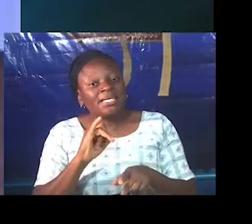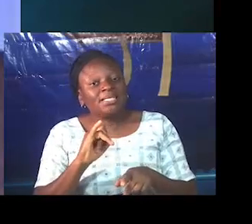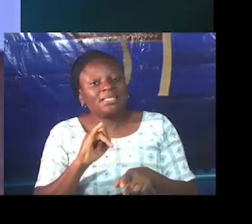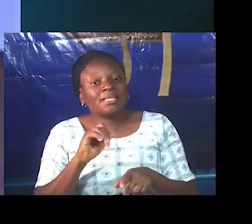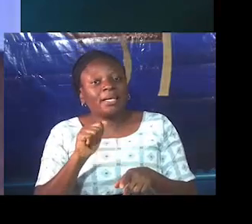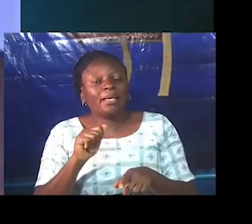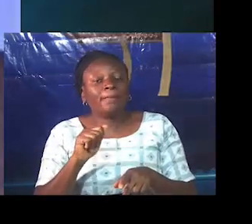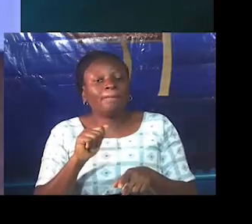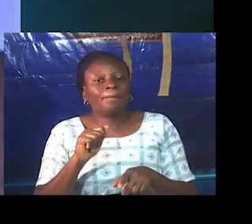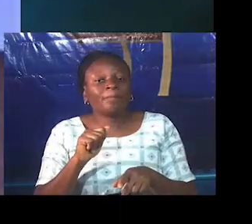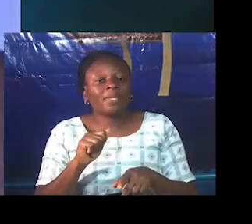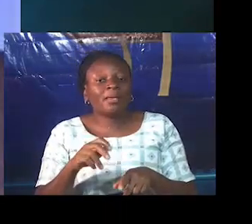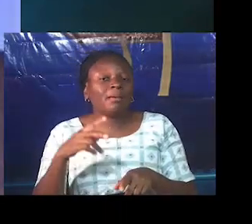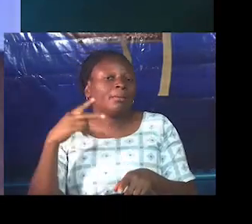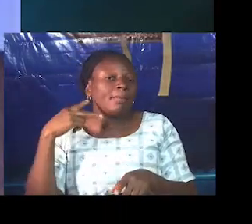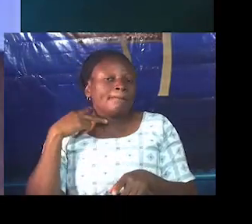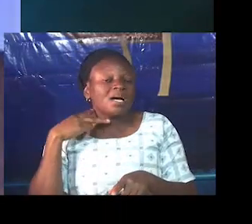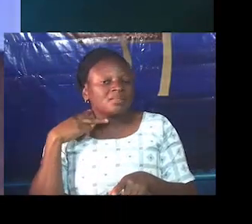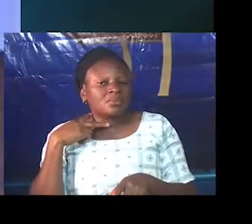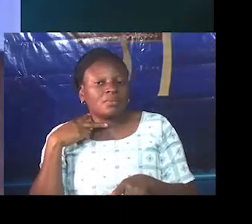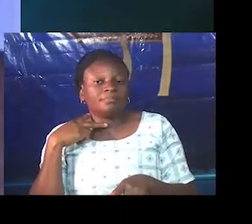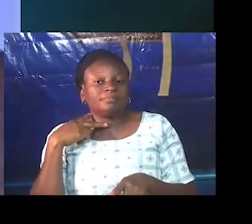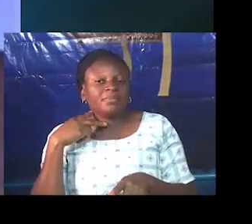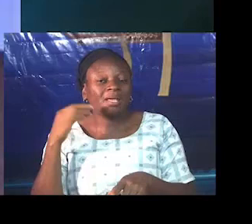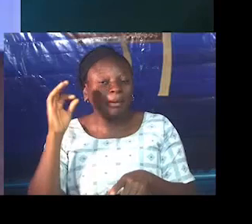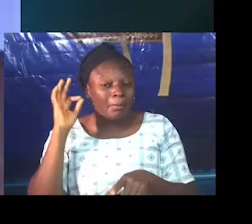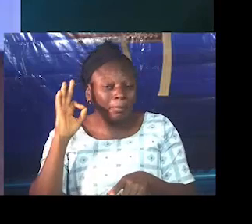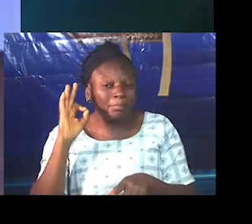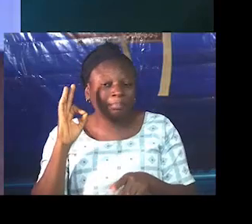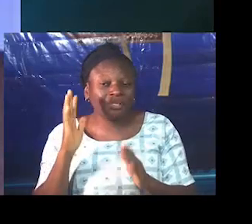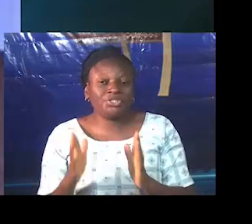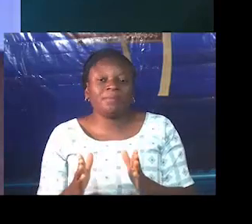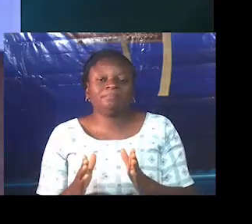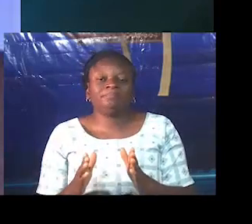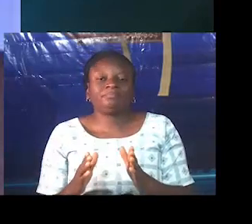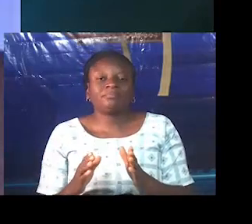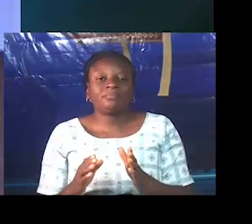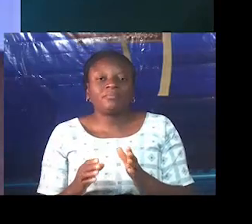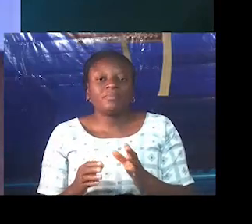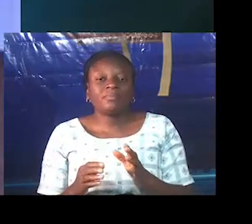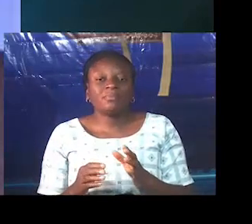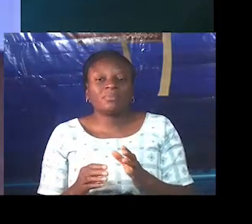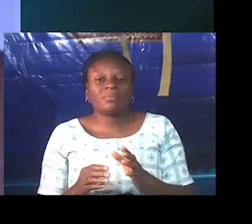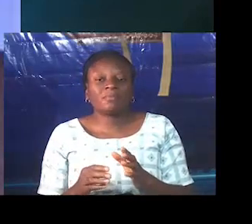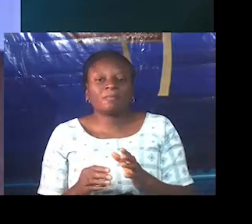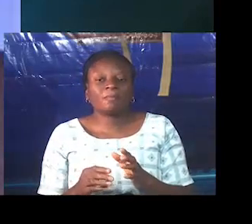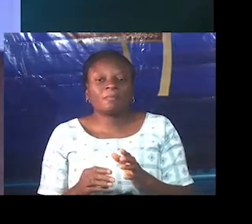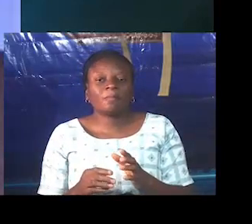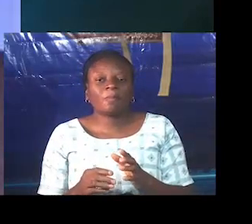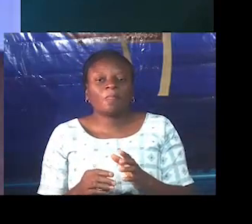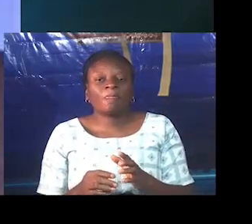serving around a man of God, he is beating his wife, and you are giving him pepper